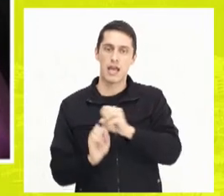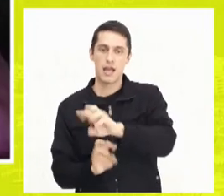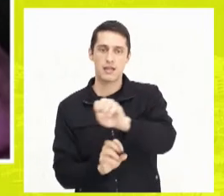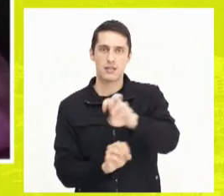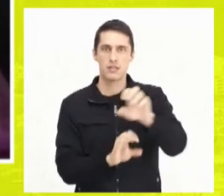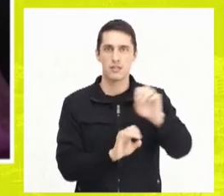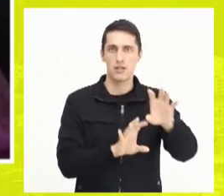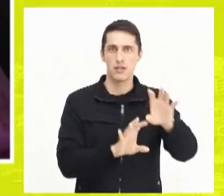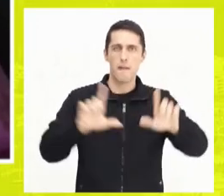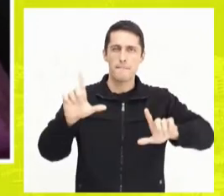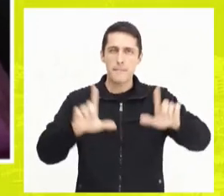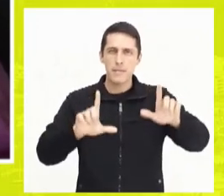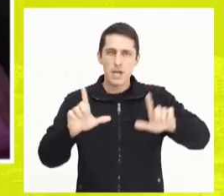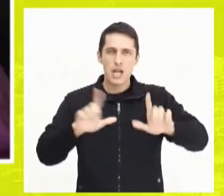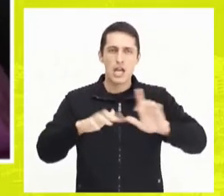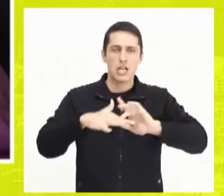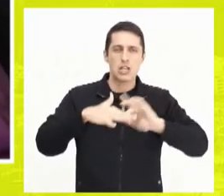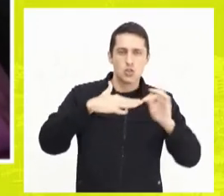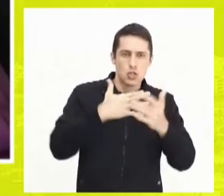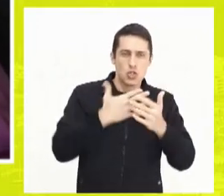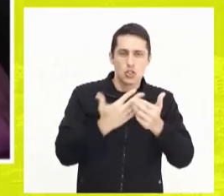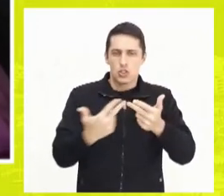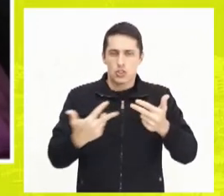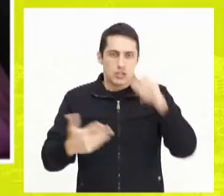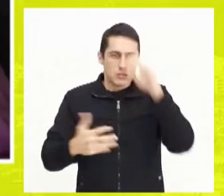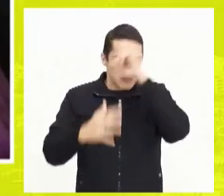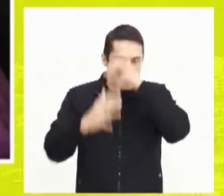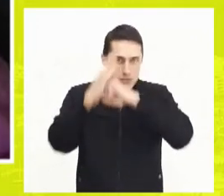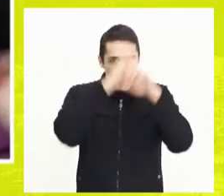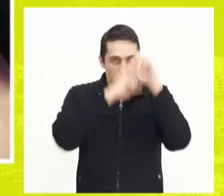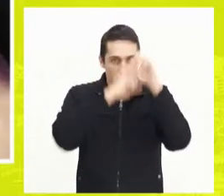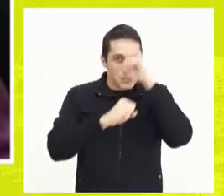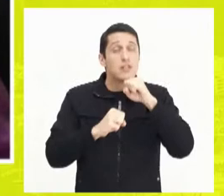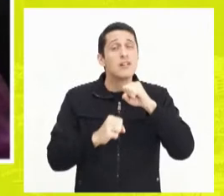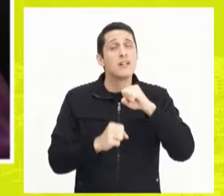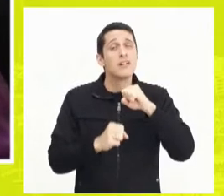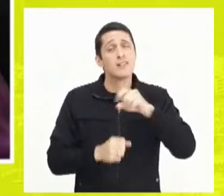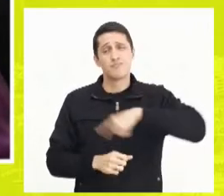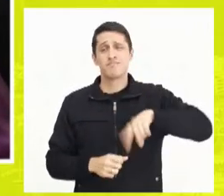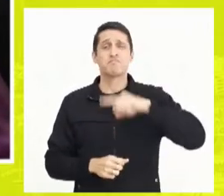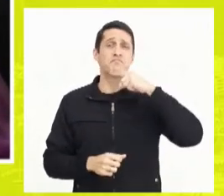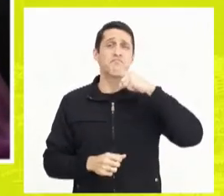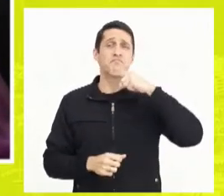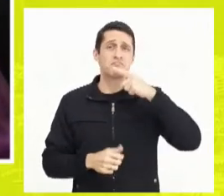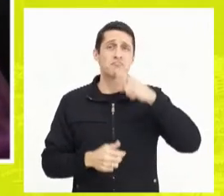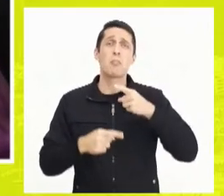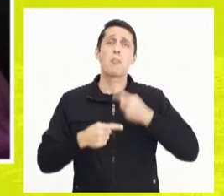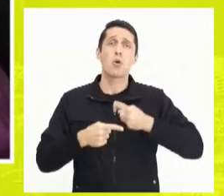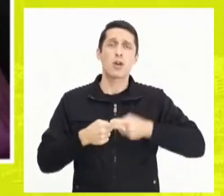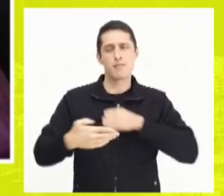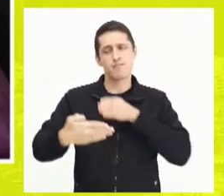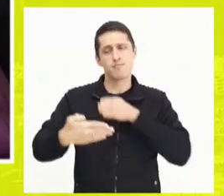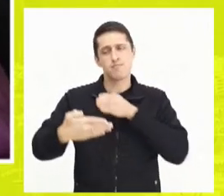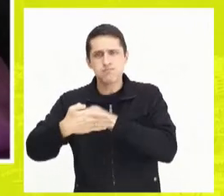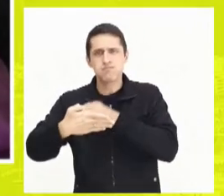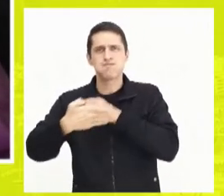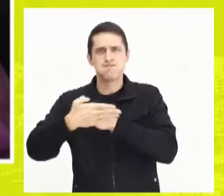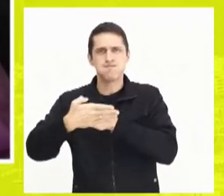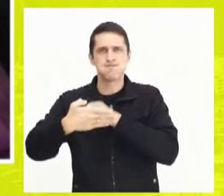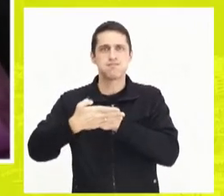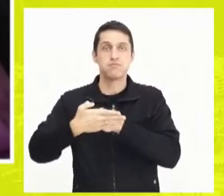to really open up about media education about immersion and so on so the